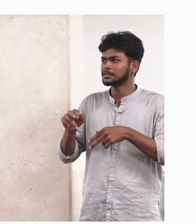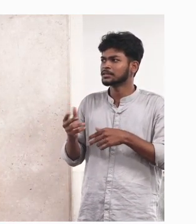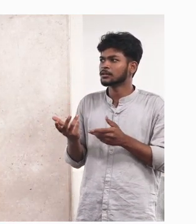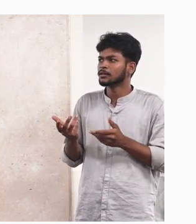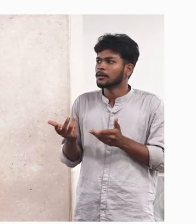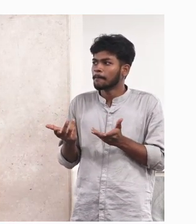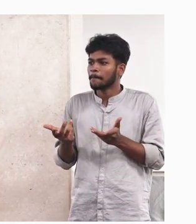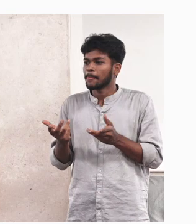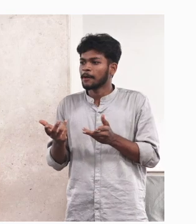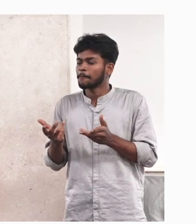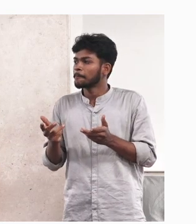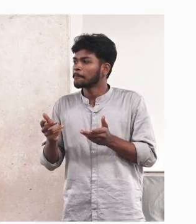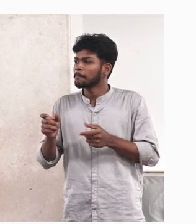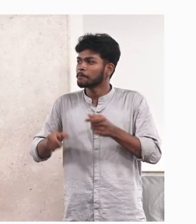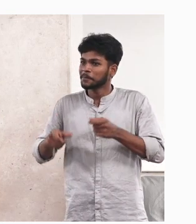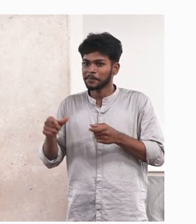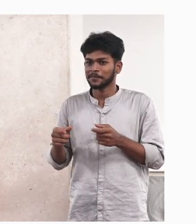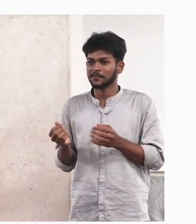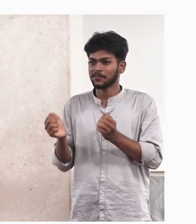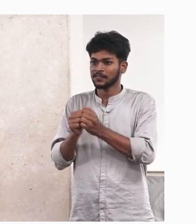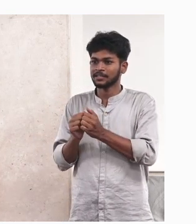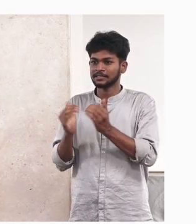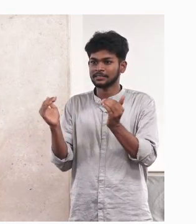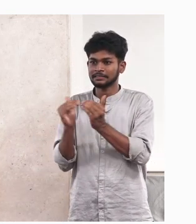away with judgments,